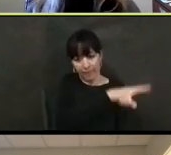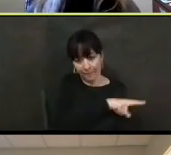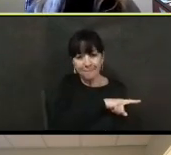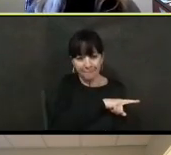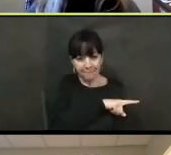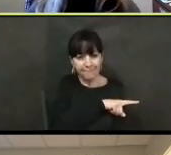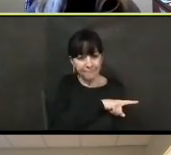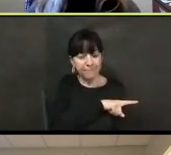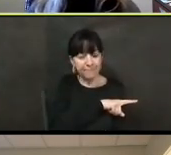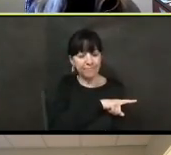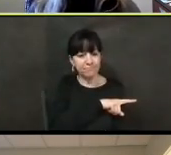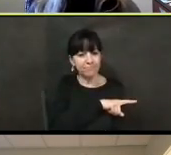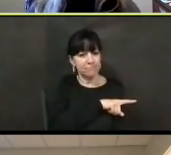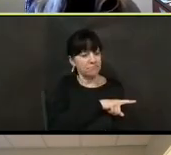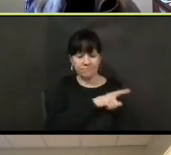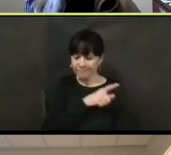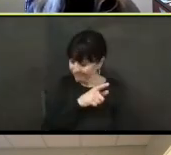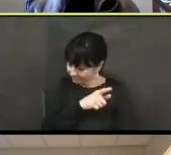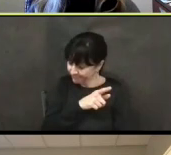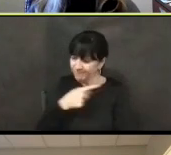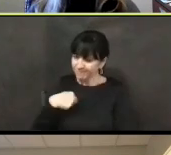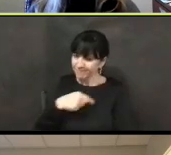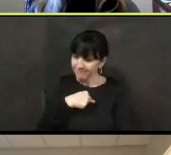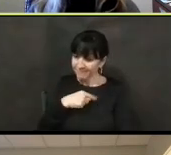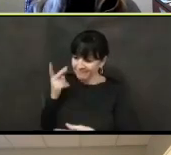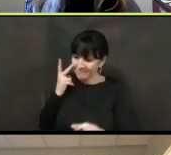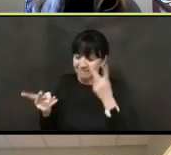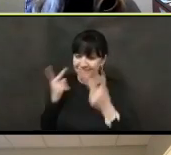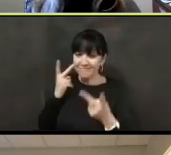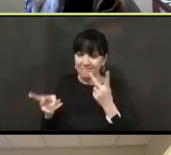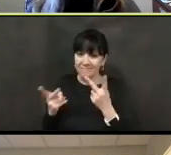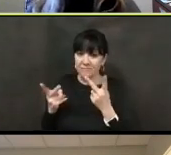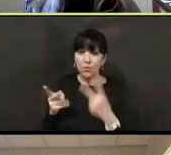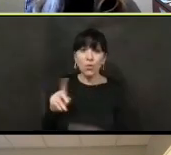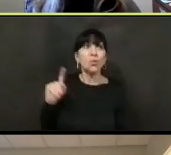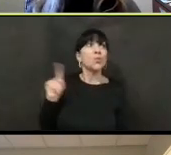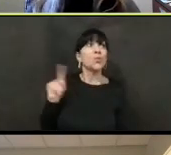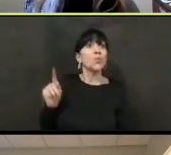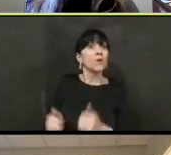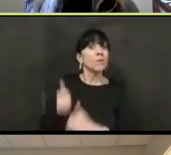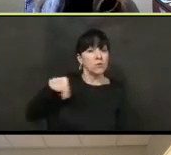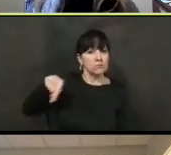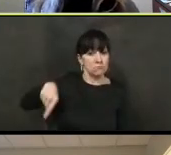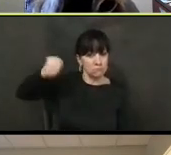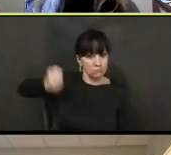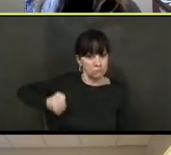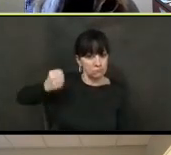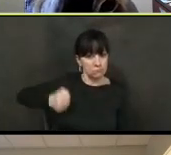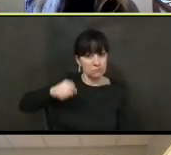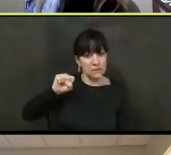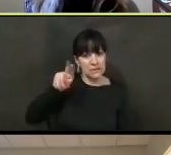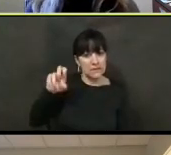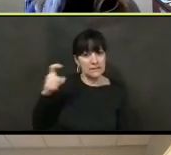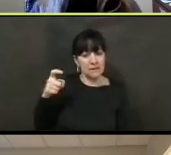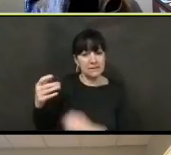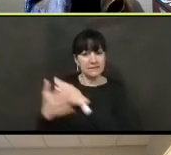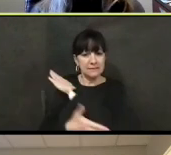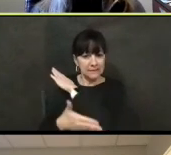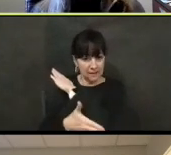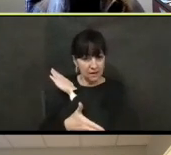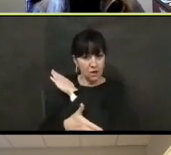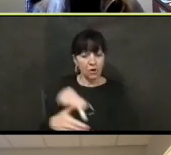we certainly have seen in our work in Sussex County, when we have allowed, now, we're